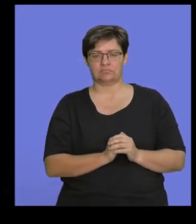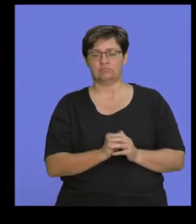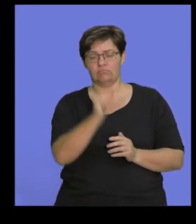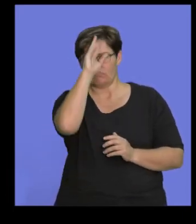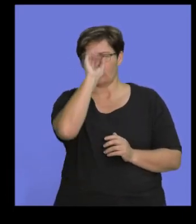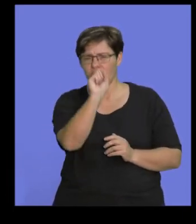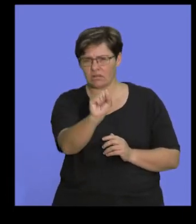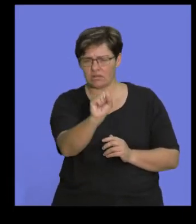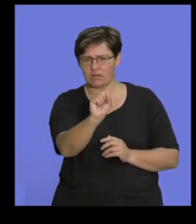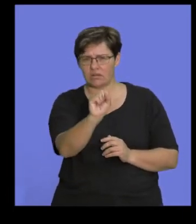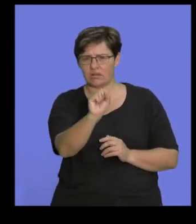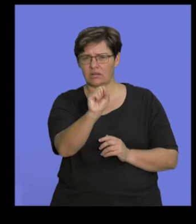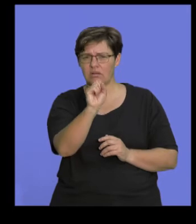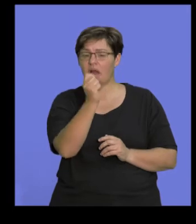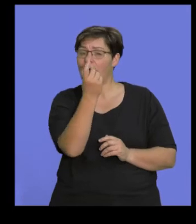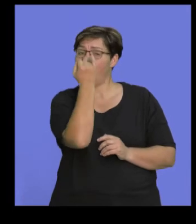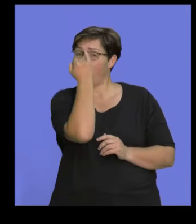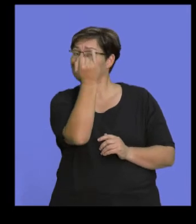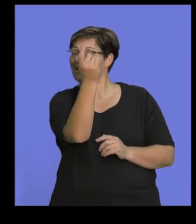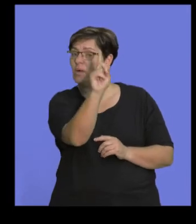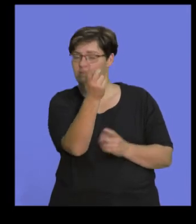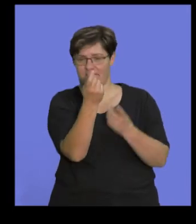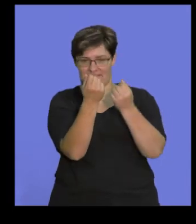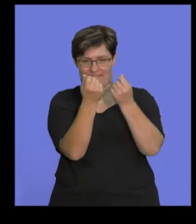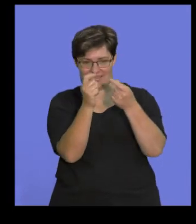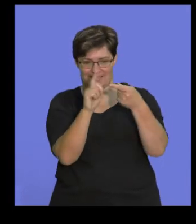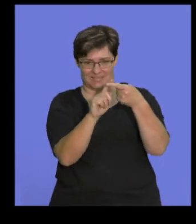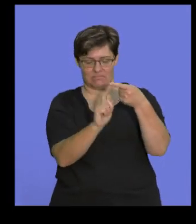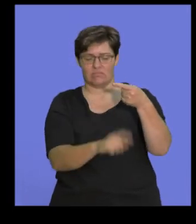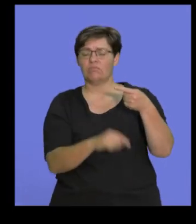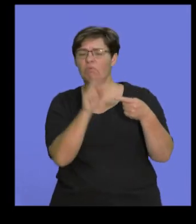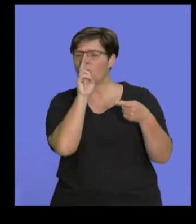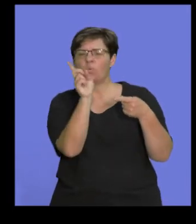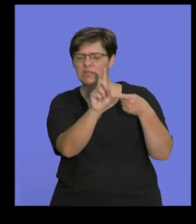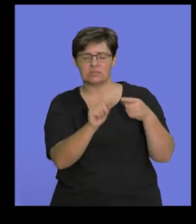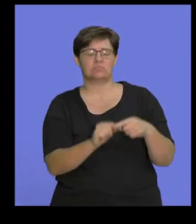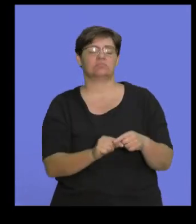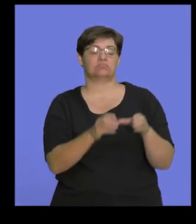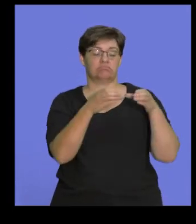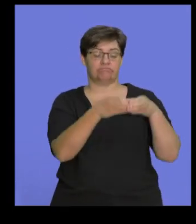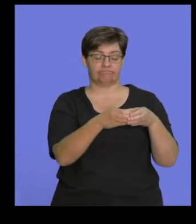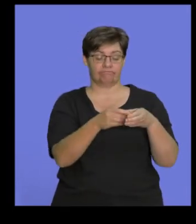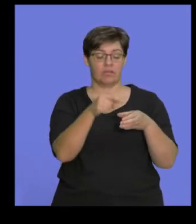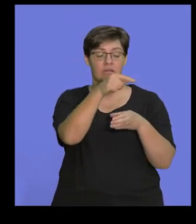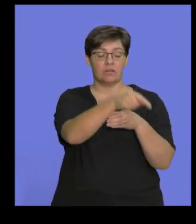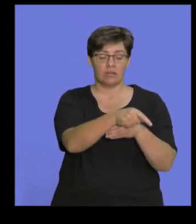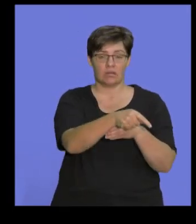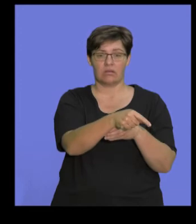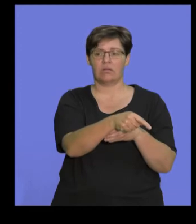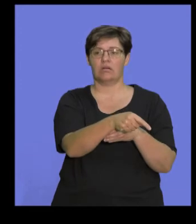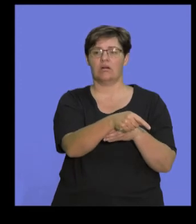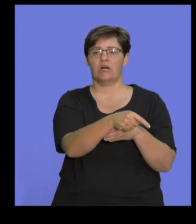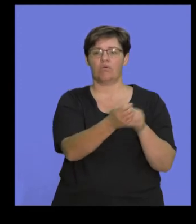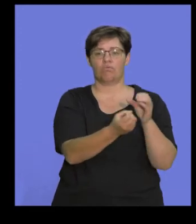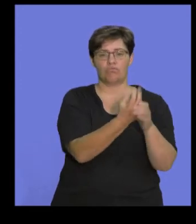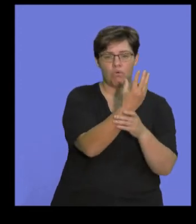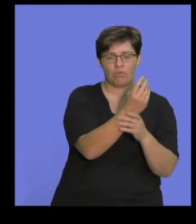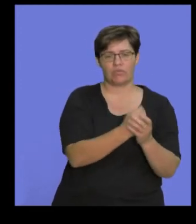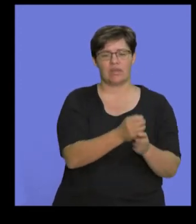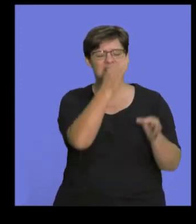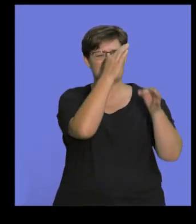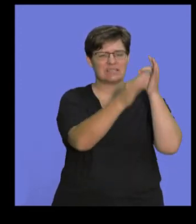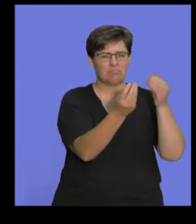finance. We looked at what growth, and then simple interest and compound interest. We also looked at decay,